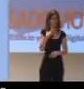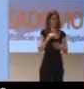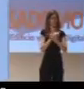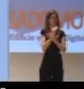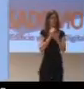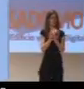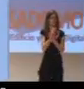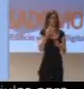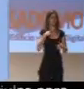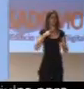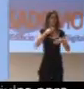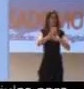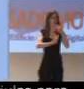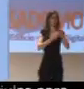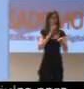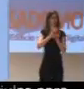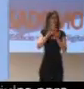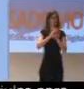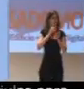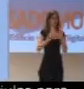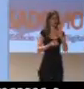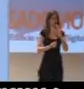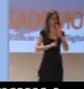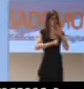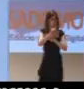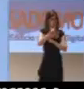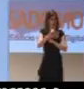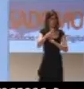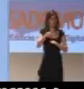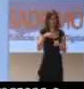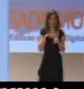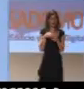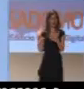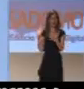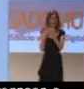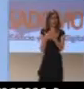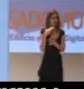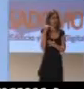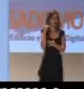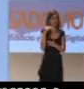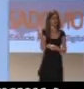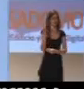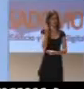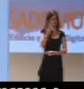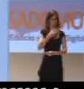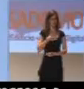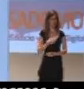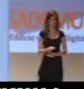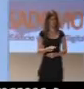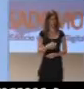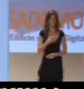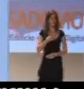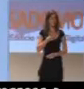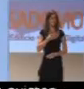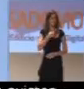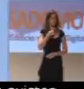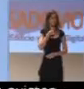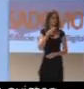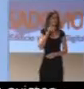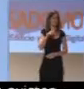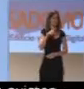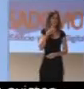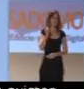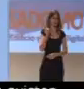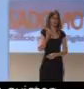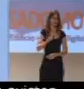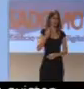new products, processes, and services which will help improve the already existing ones. And I